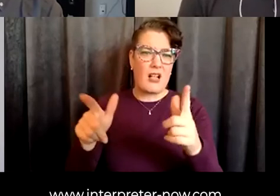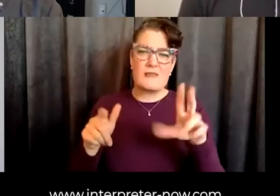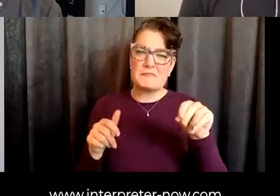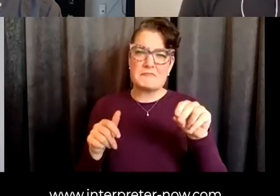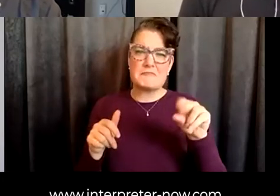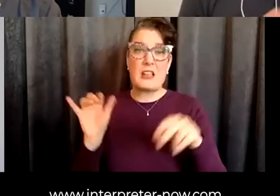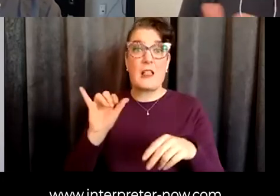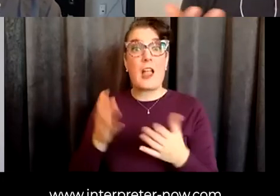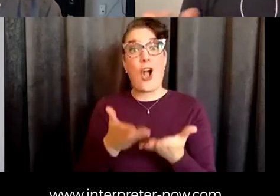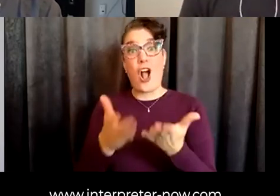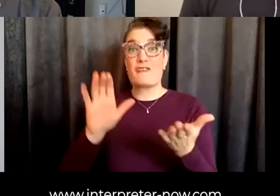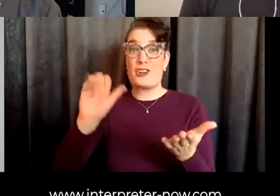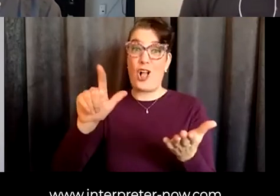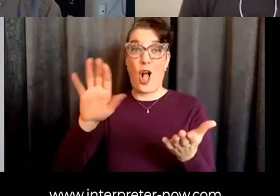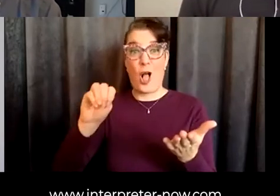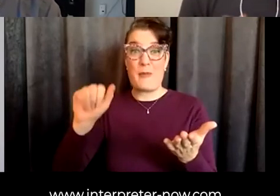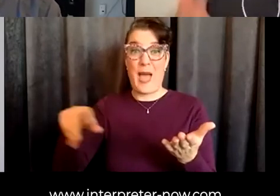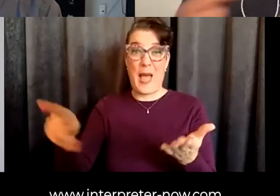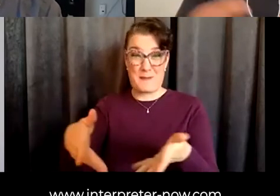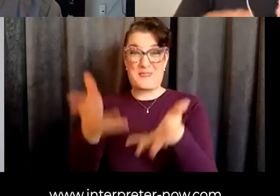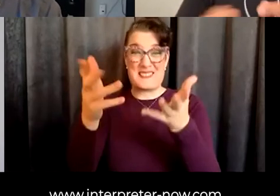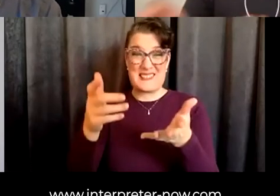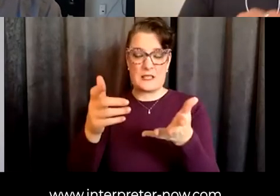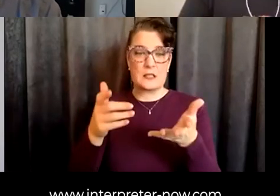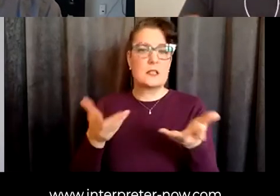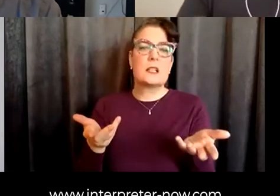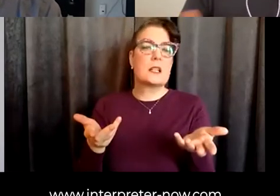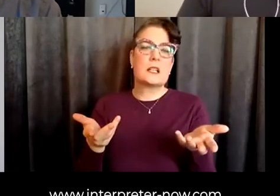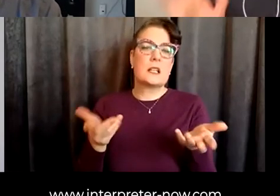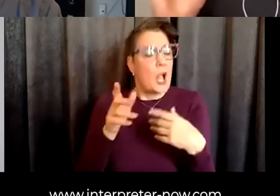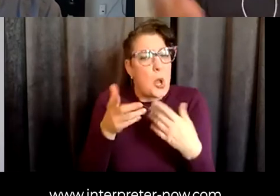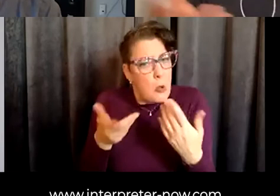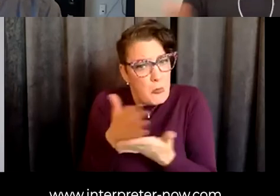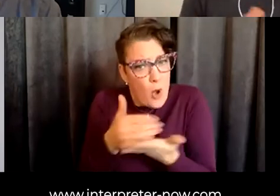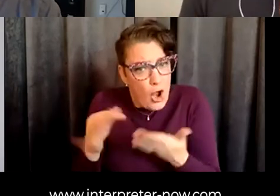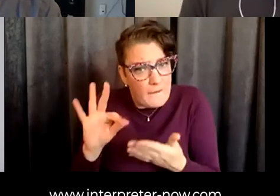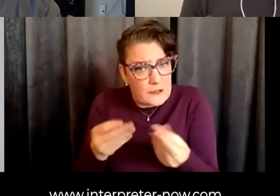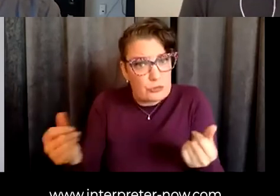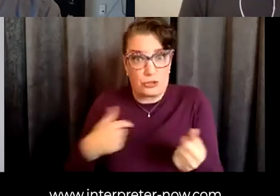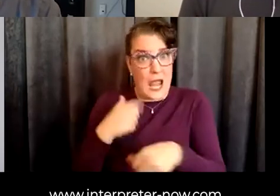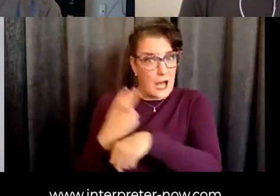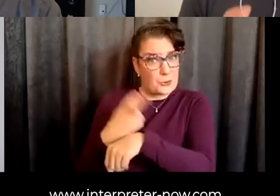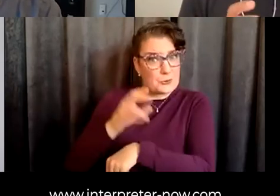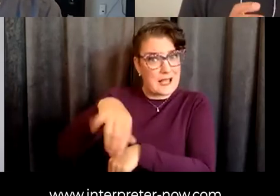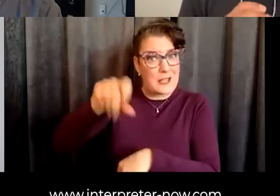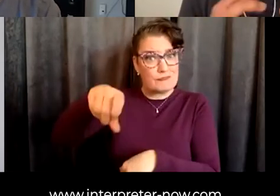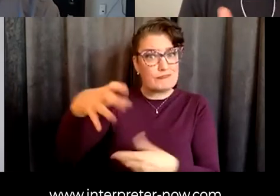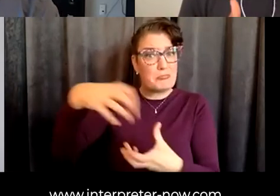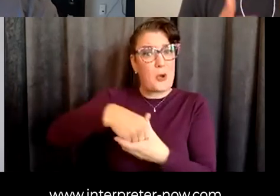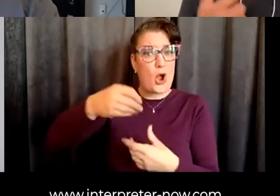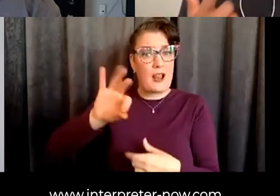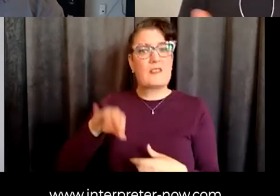Calm app to everybody isn't the solution. It is part of, I use it. I mean, but it's part of, and I think so